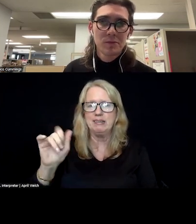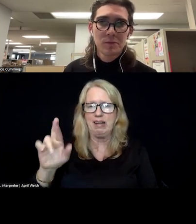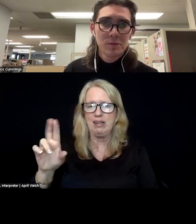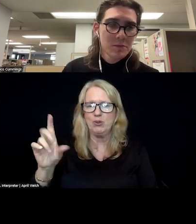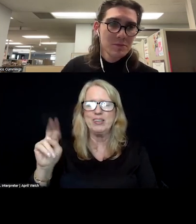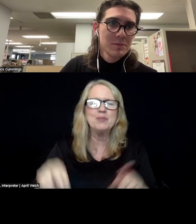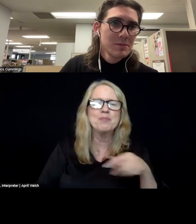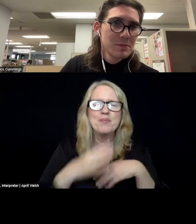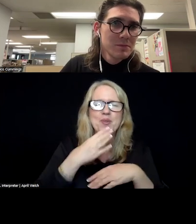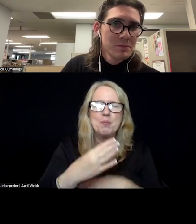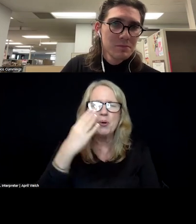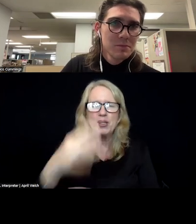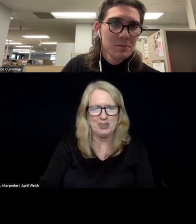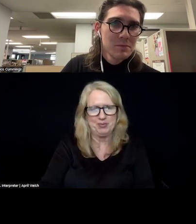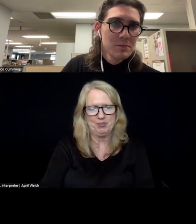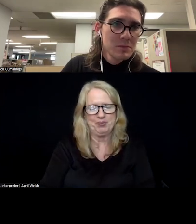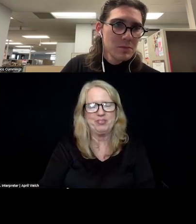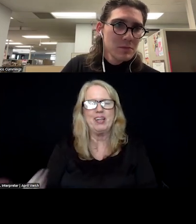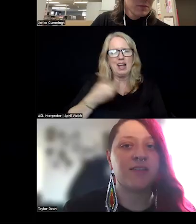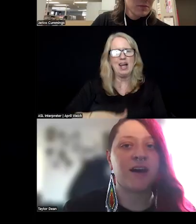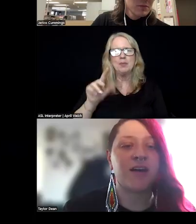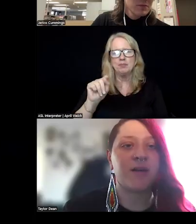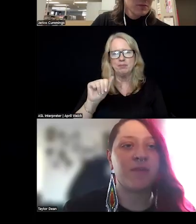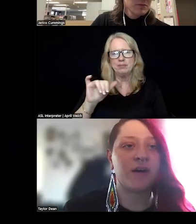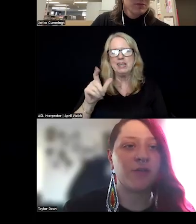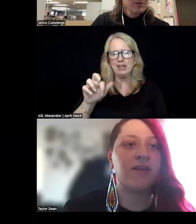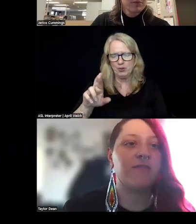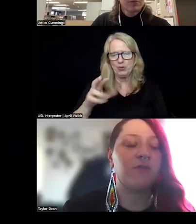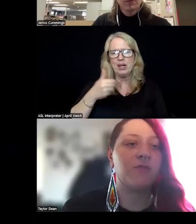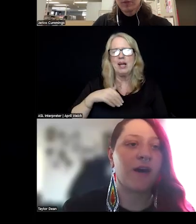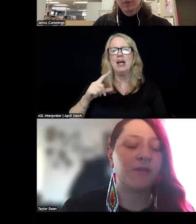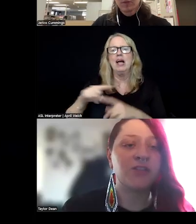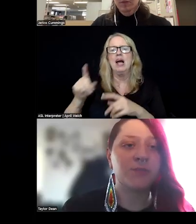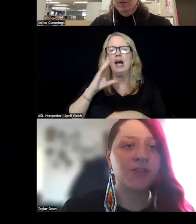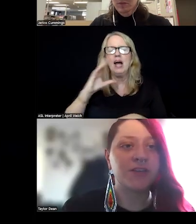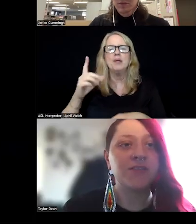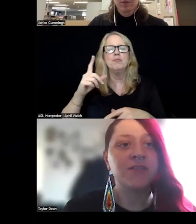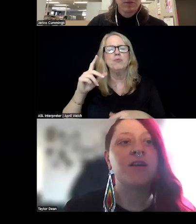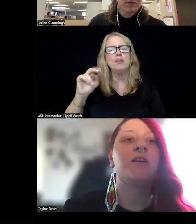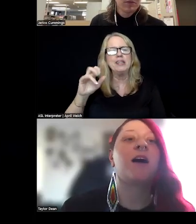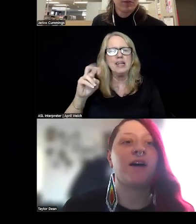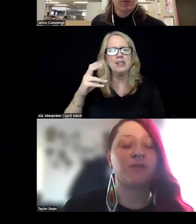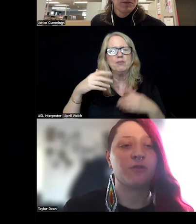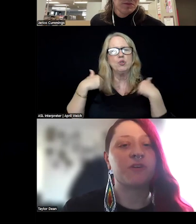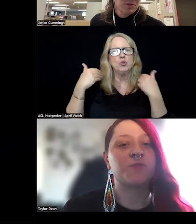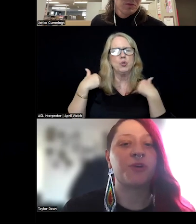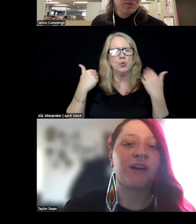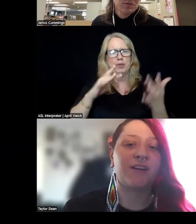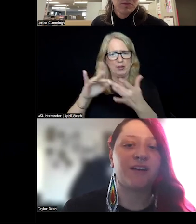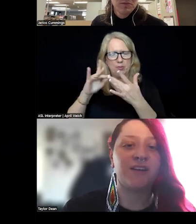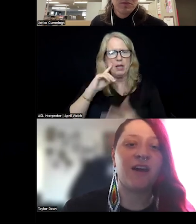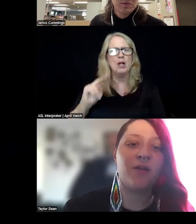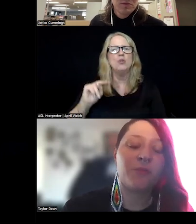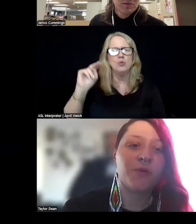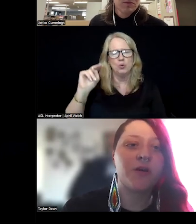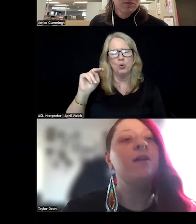Good morning. My name is Taylor Dean, and I am the Healthy Native Youth Outreach Specialist at the Northwest Portland